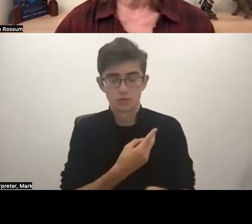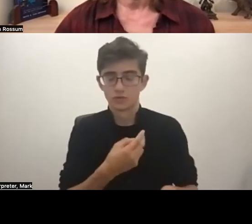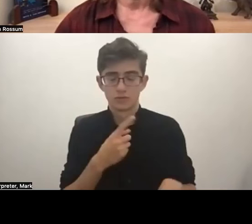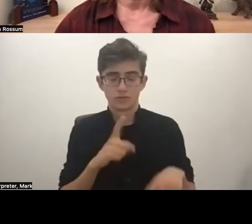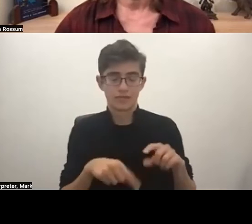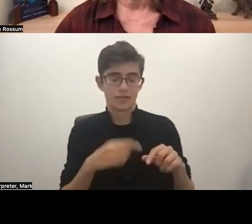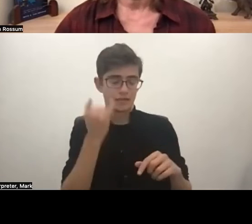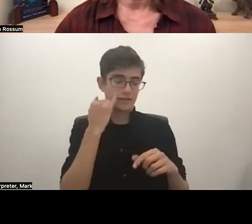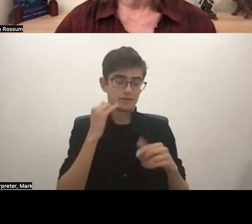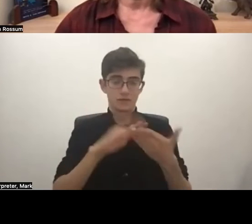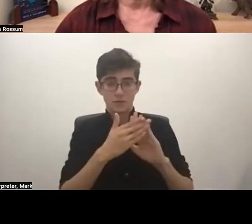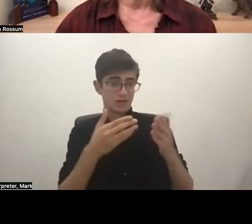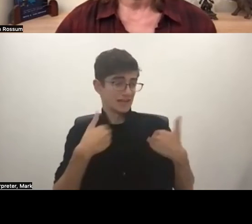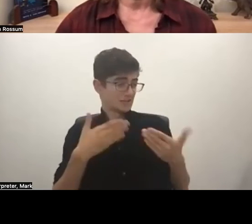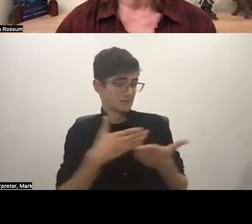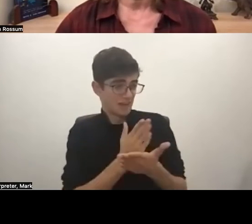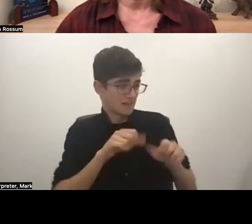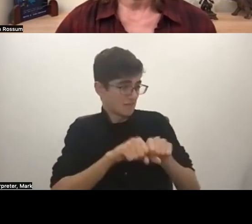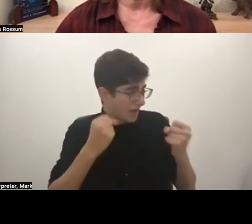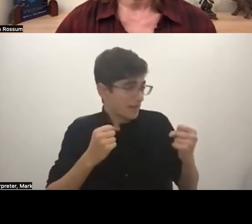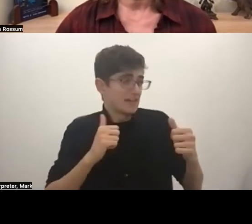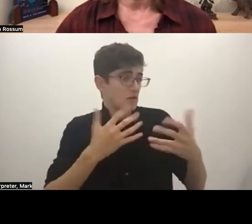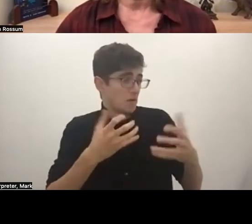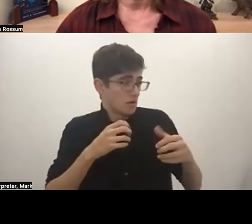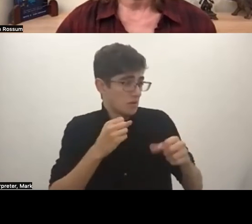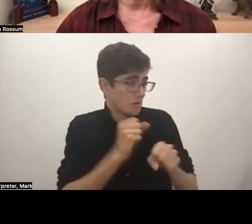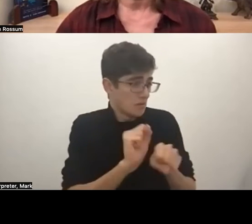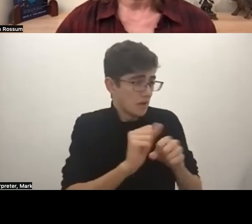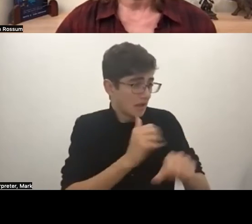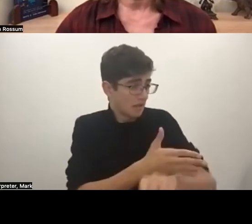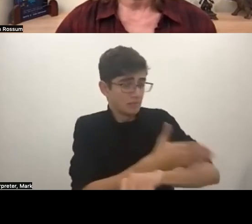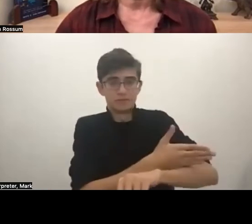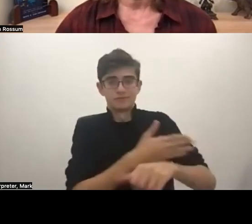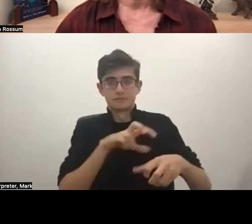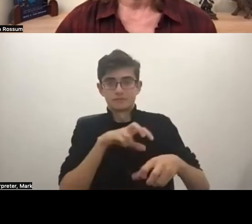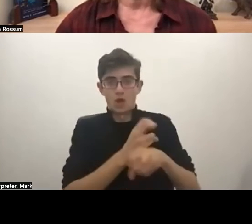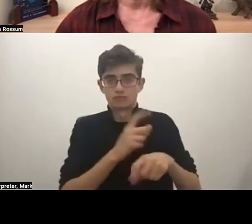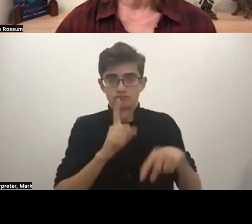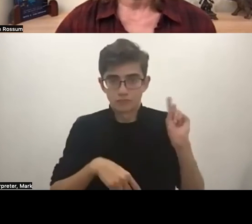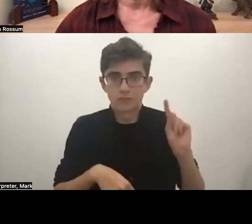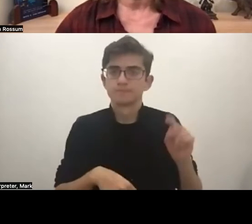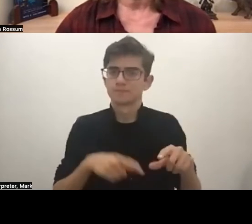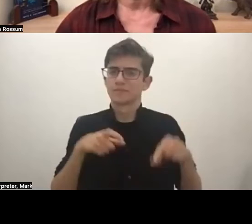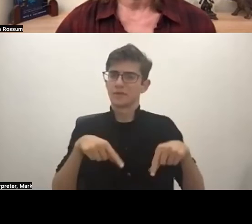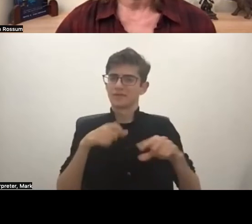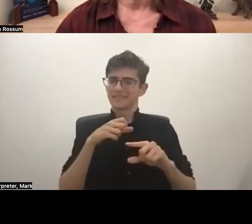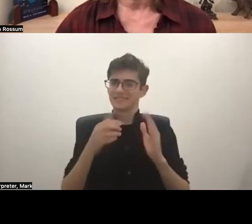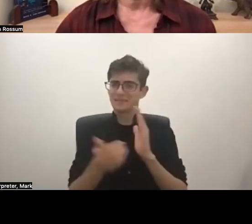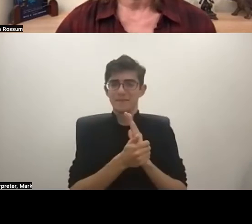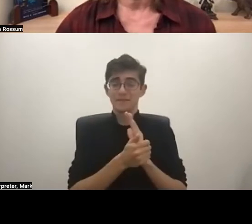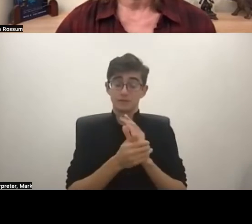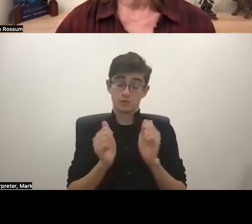So this amendment is, particularly the healthful environment language of it, is a